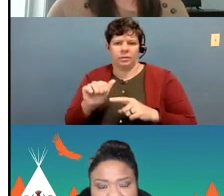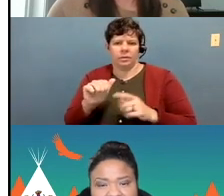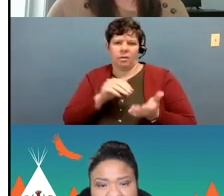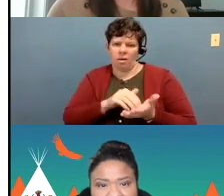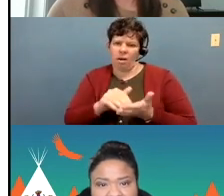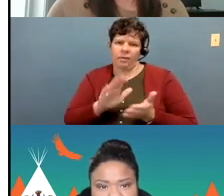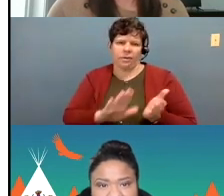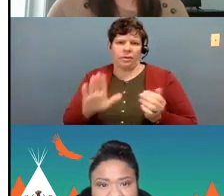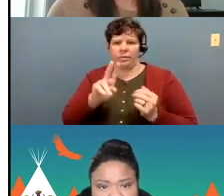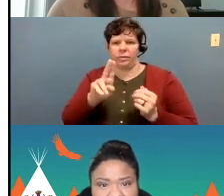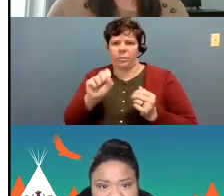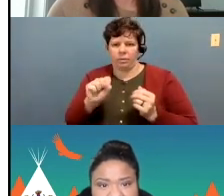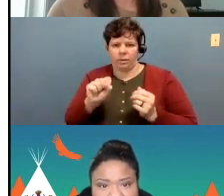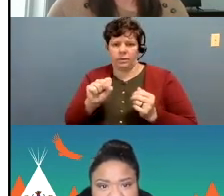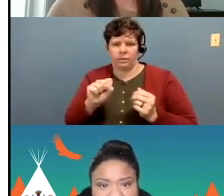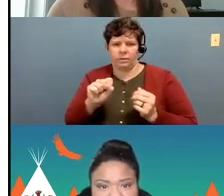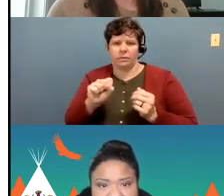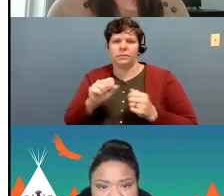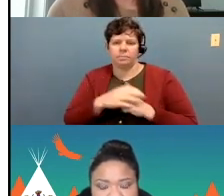the US for NamUs.